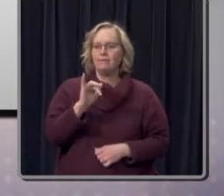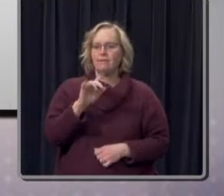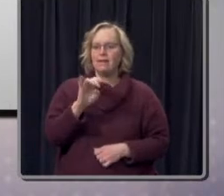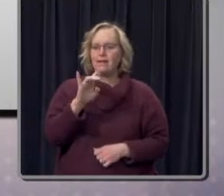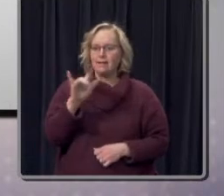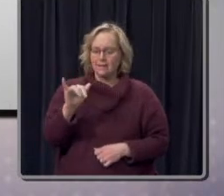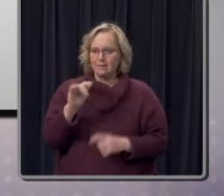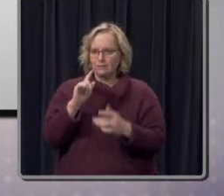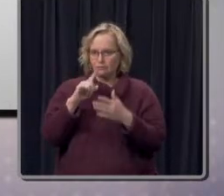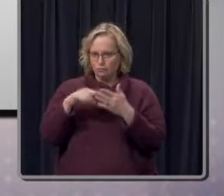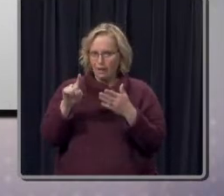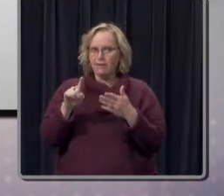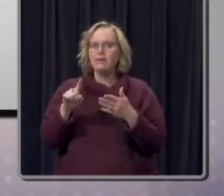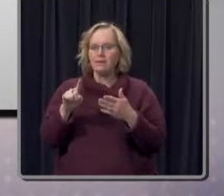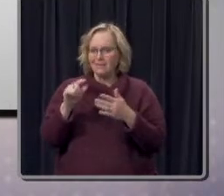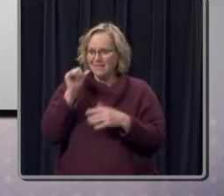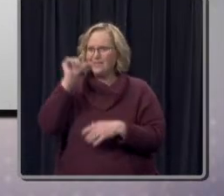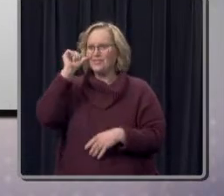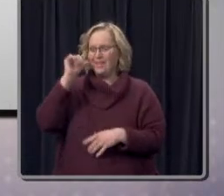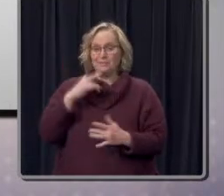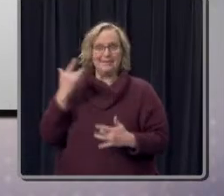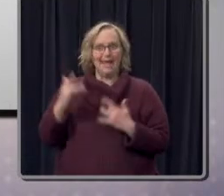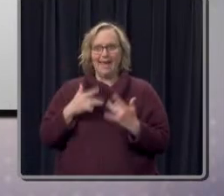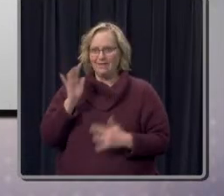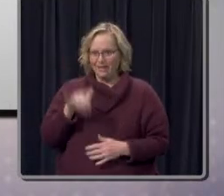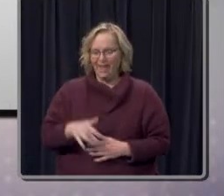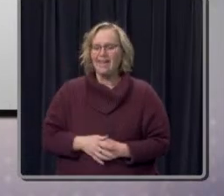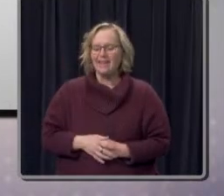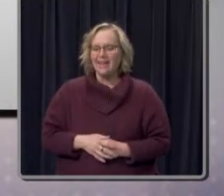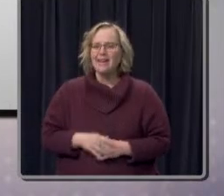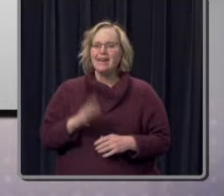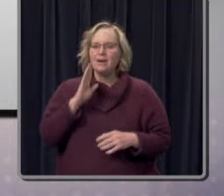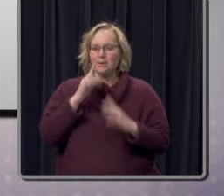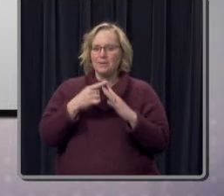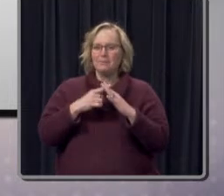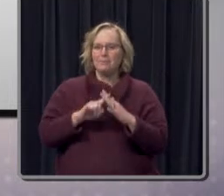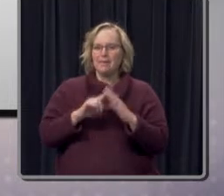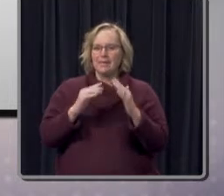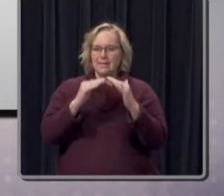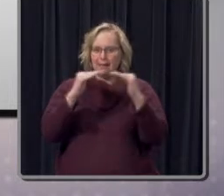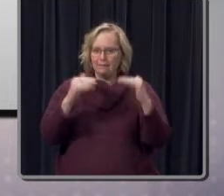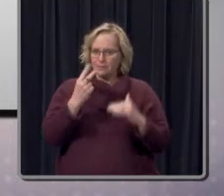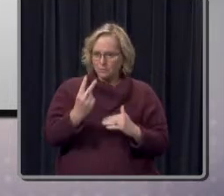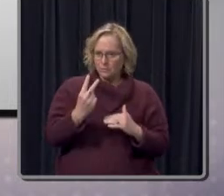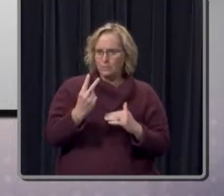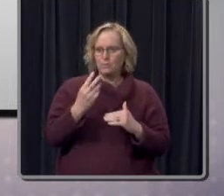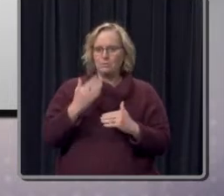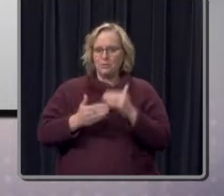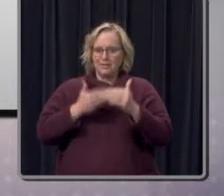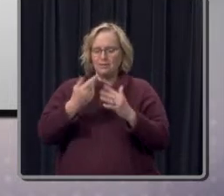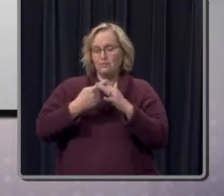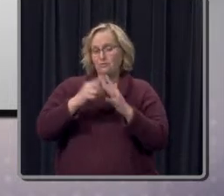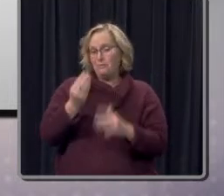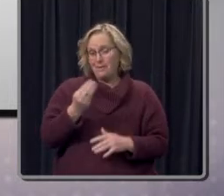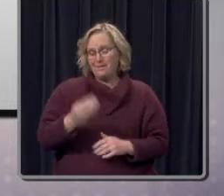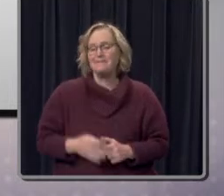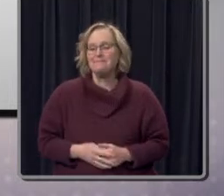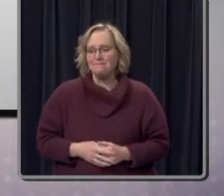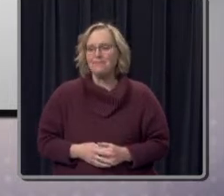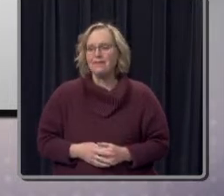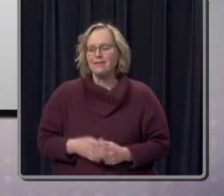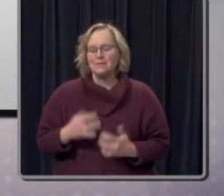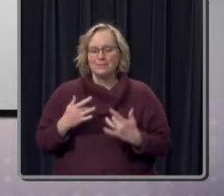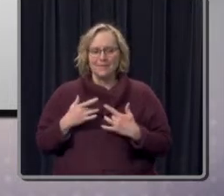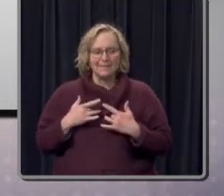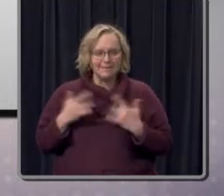Fluke, yesterday, and so we're really excited about that, and we begin our Tier 2 procedures starting on Monday, and so we're very